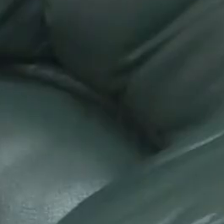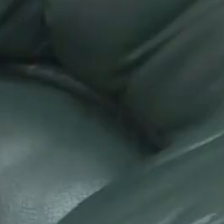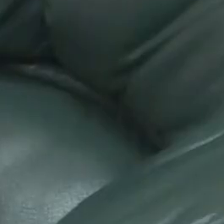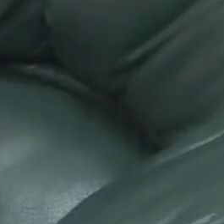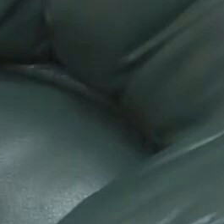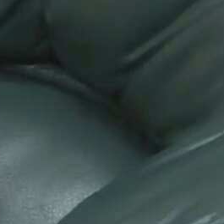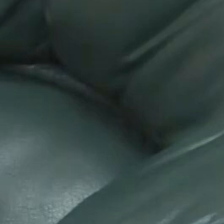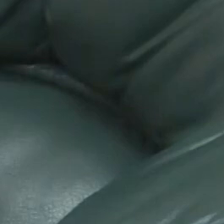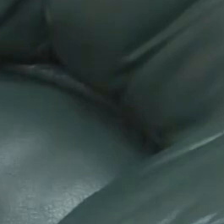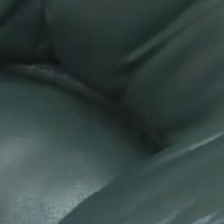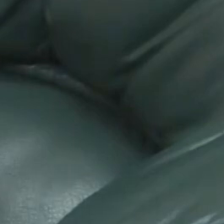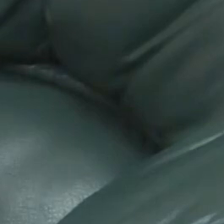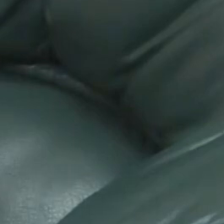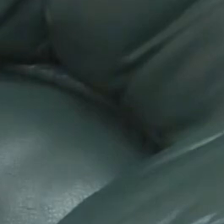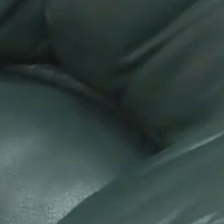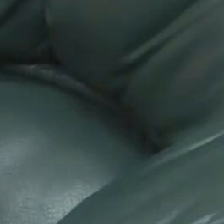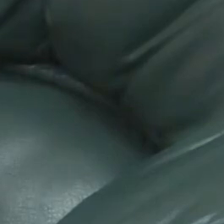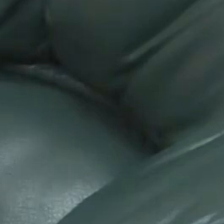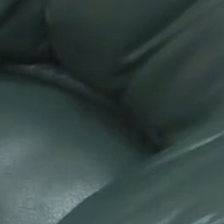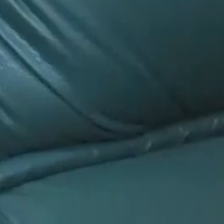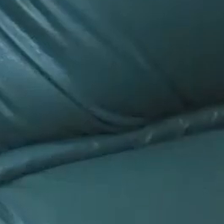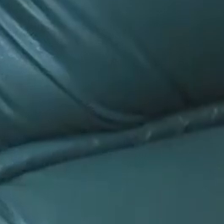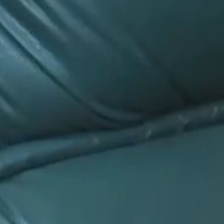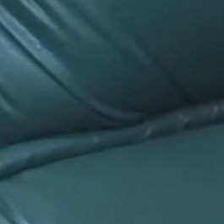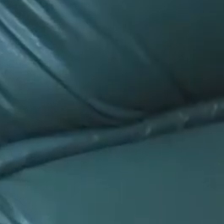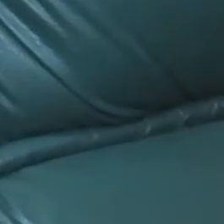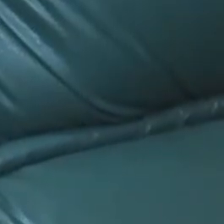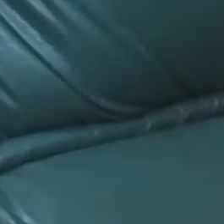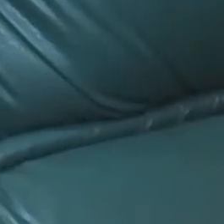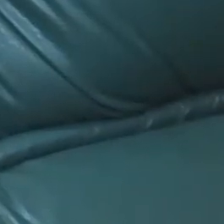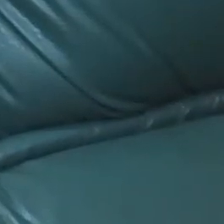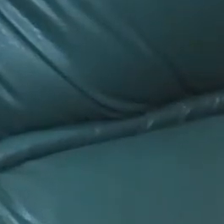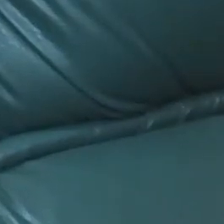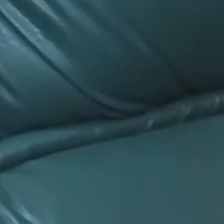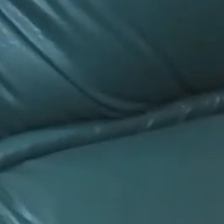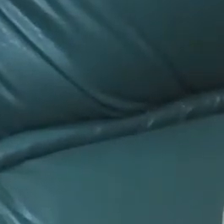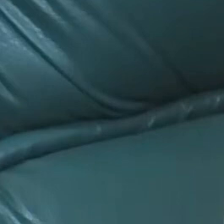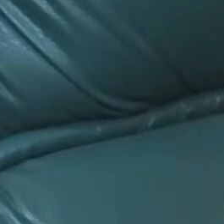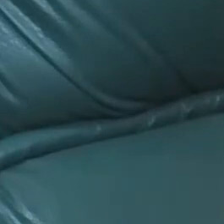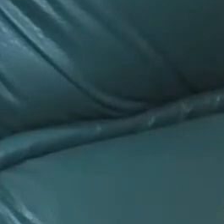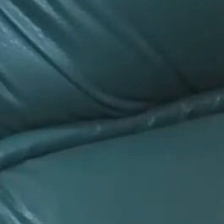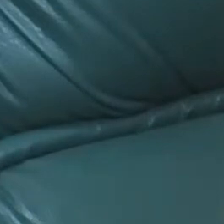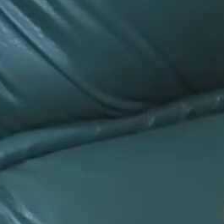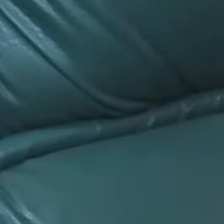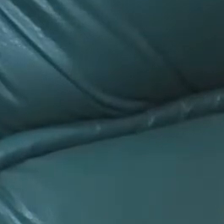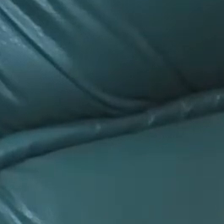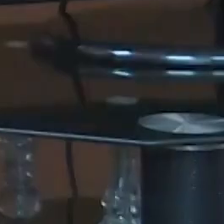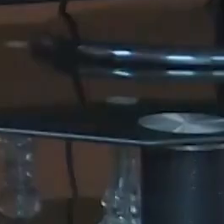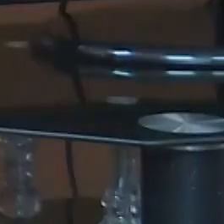do a bit of sacrifice to wave off a bit of luxury and put part of that money into productive